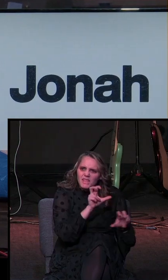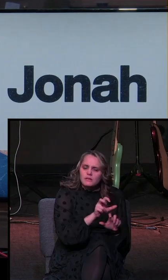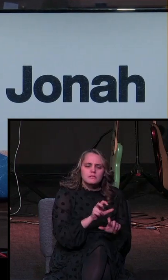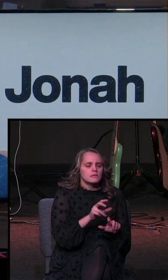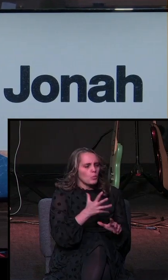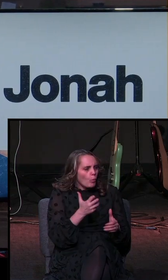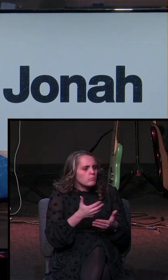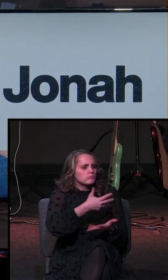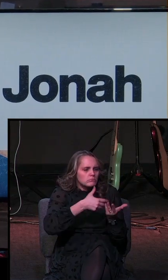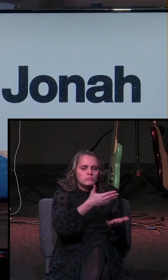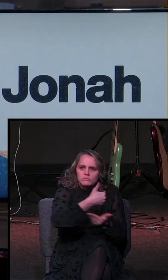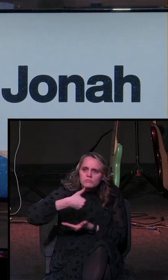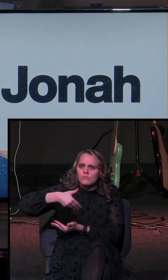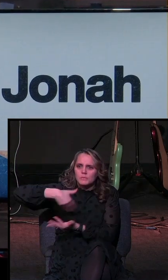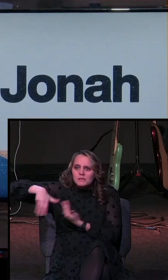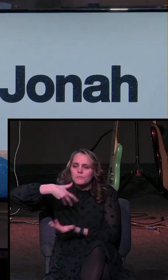easy. Why?